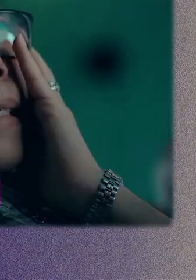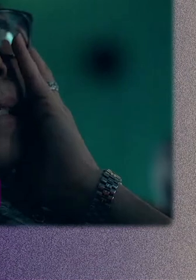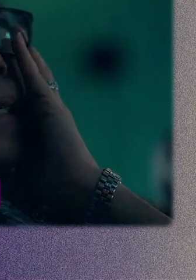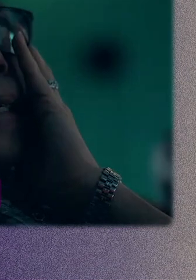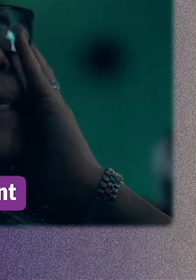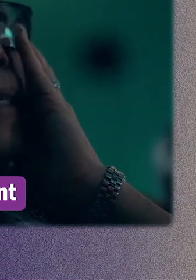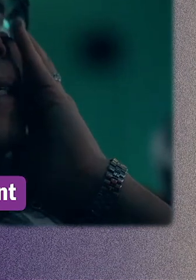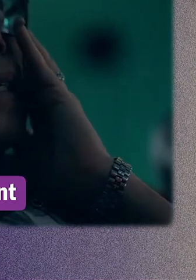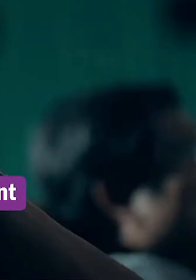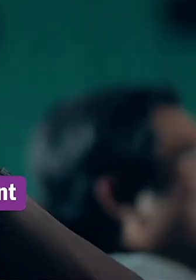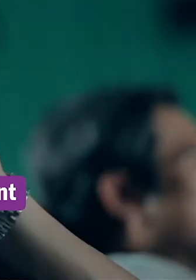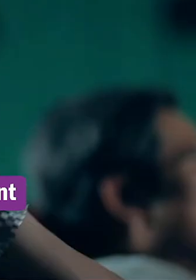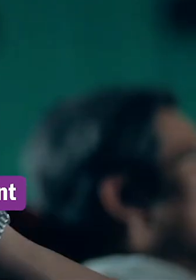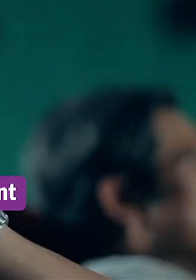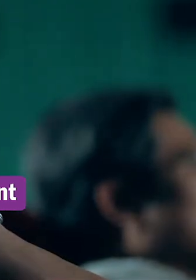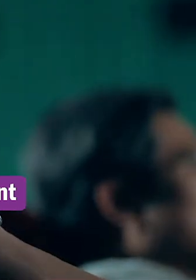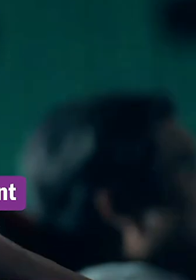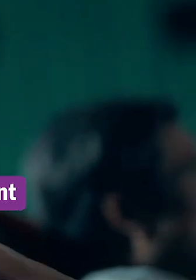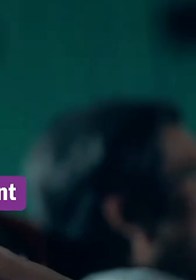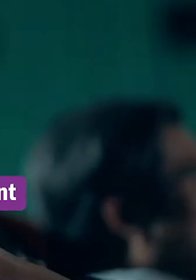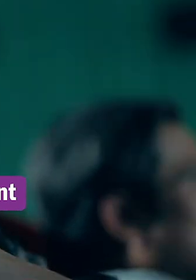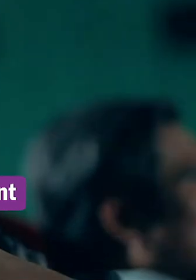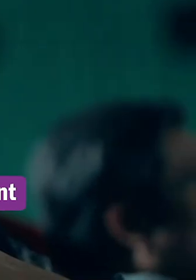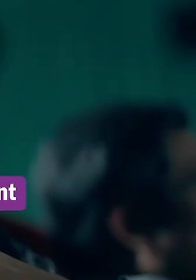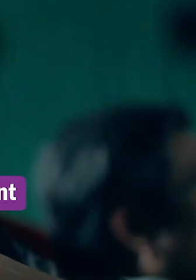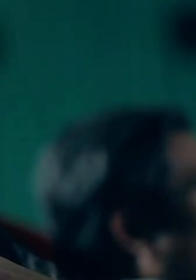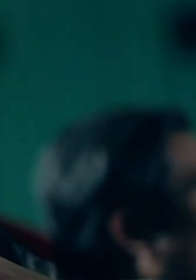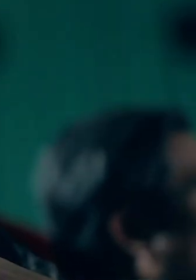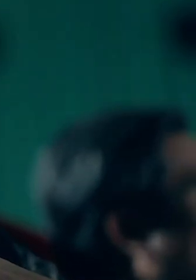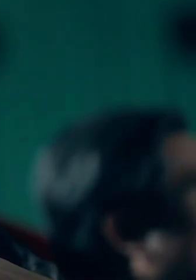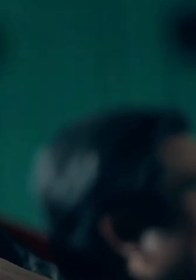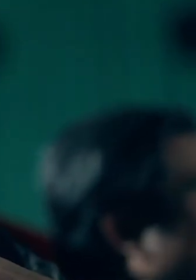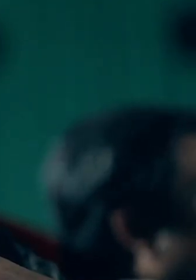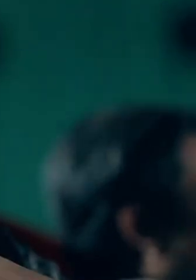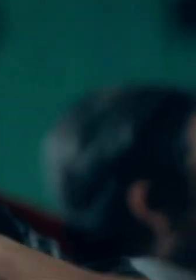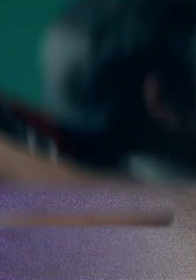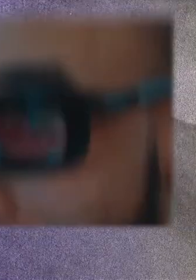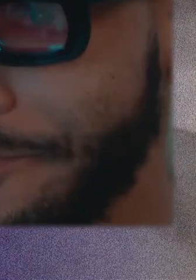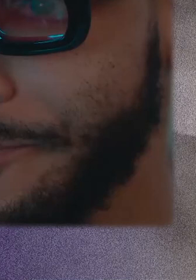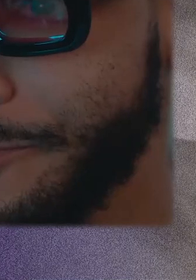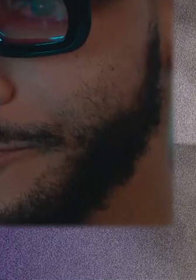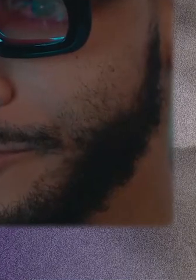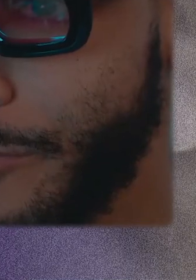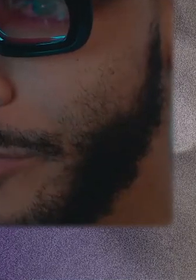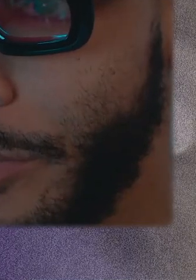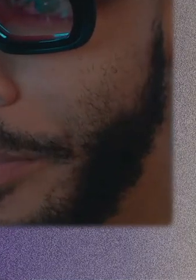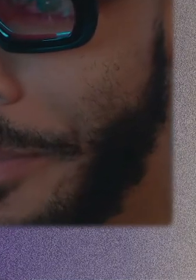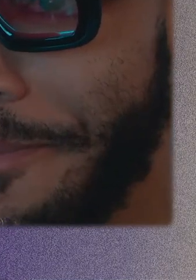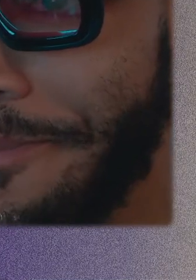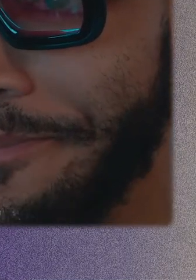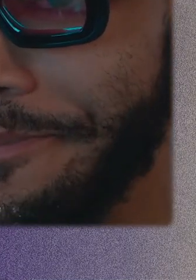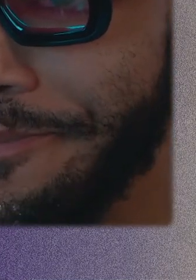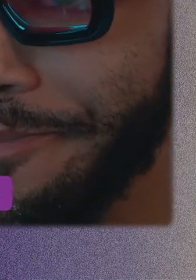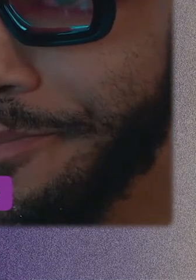fr they still go through it because they like they are developing who